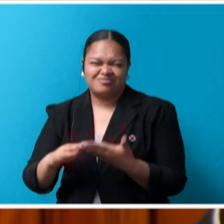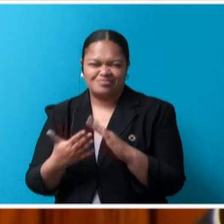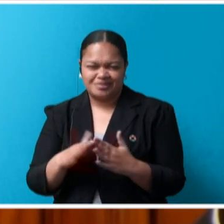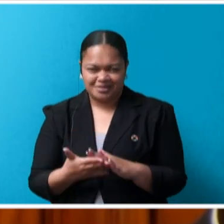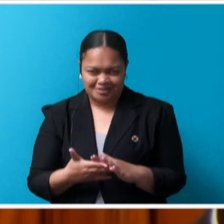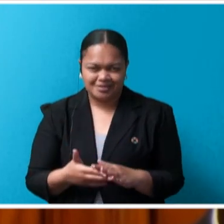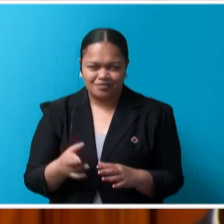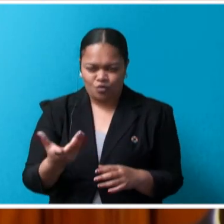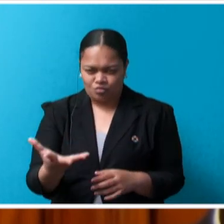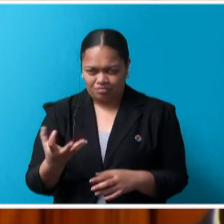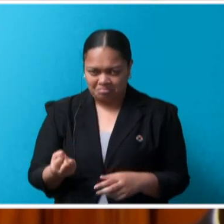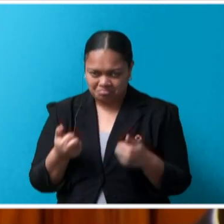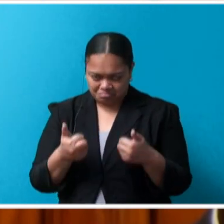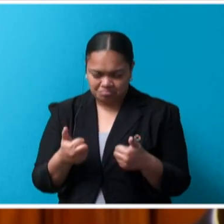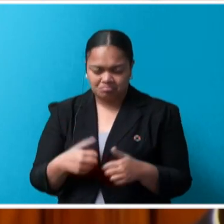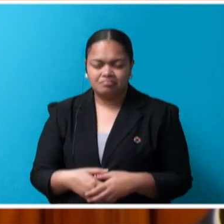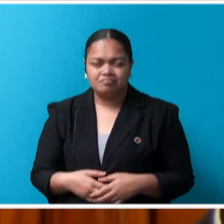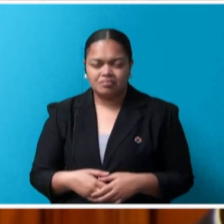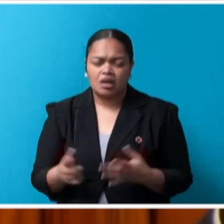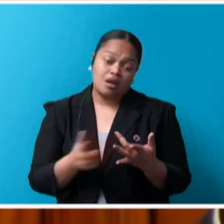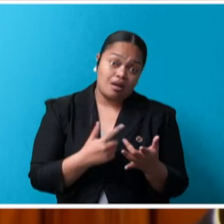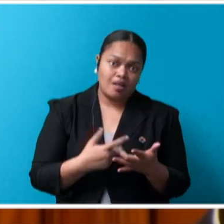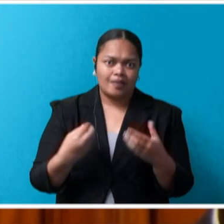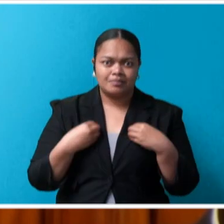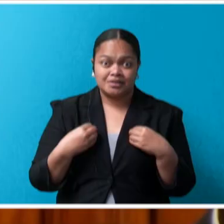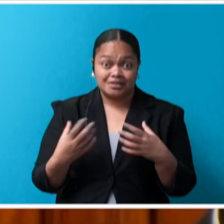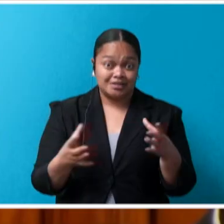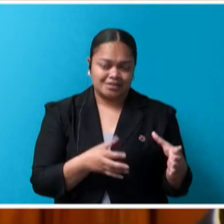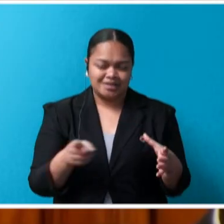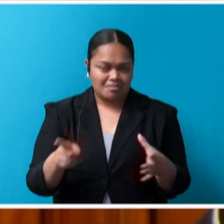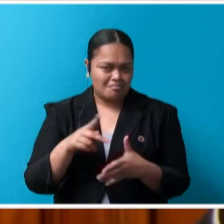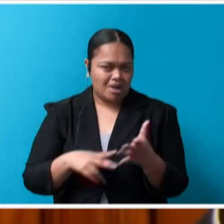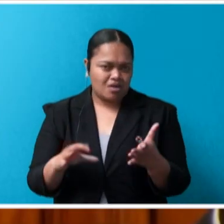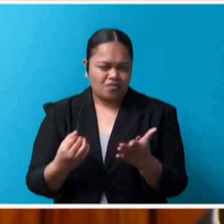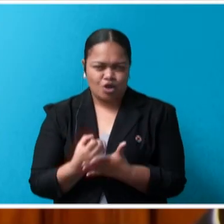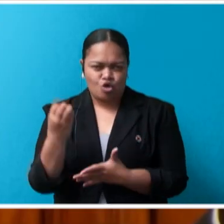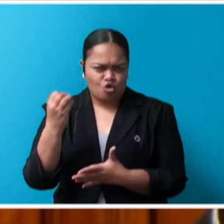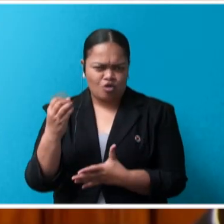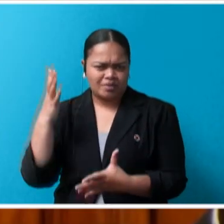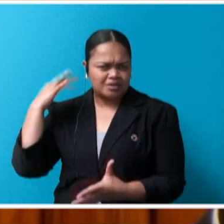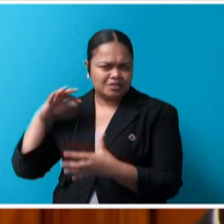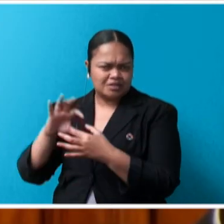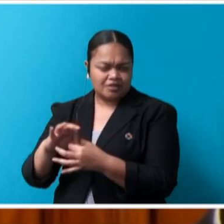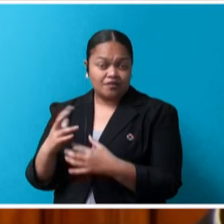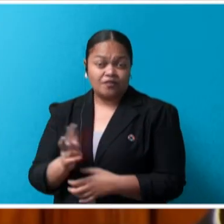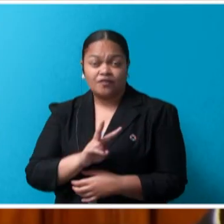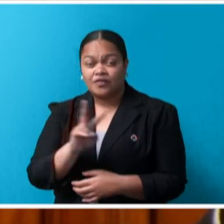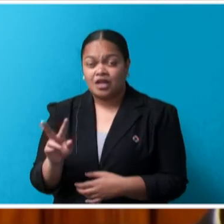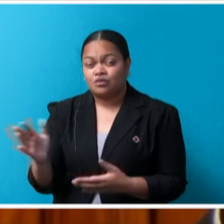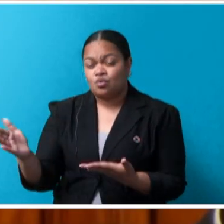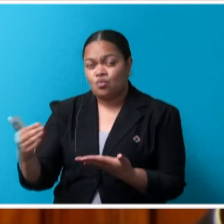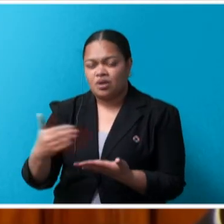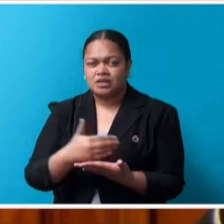For Fiji, cooperatives are not merely another business model. They are part of our economic history. They represent the value of collective